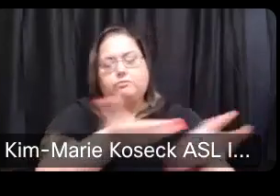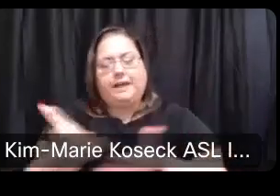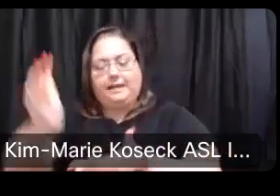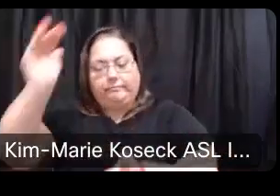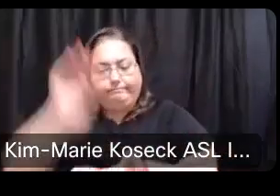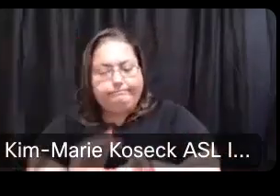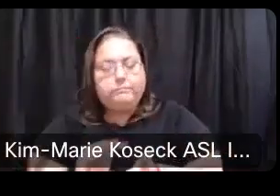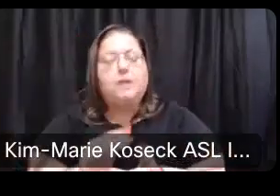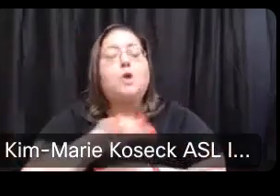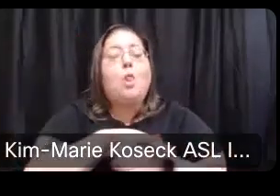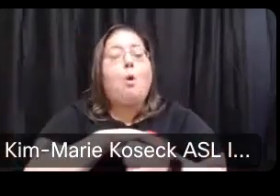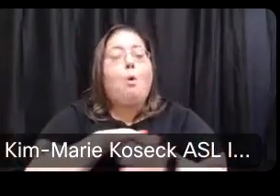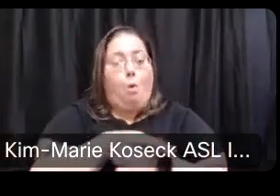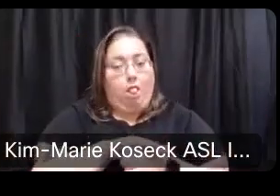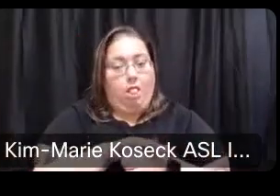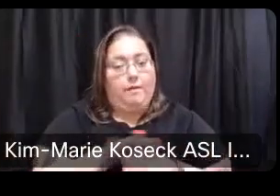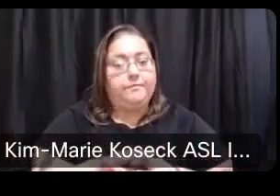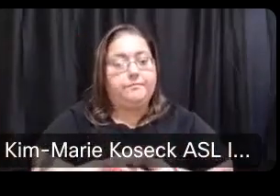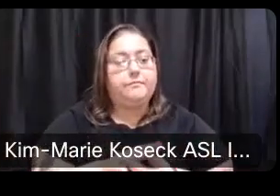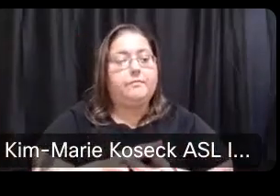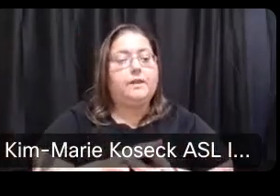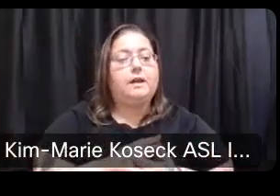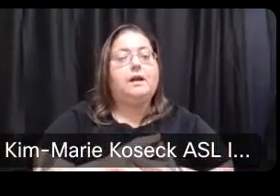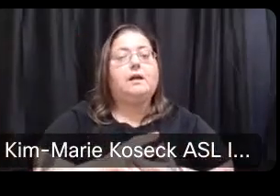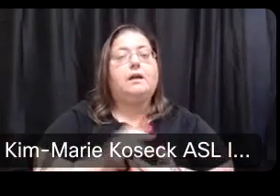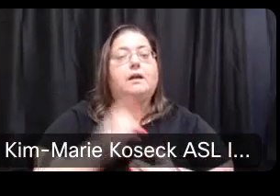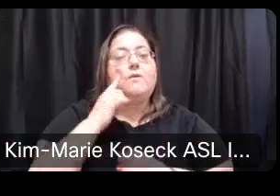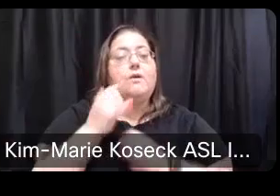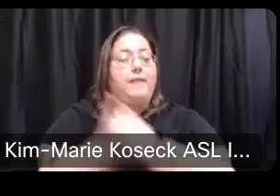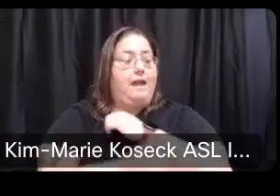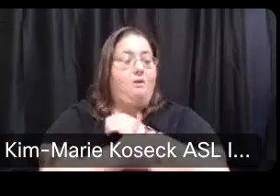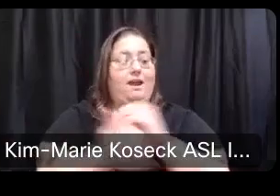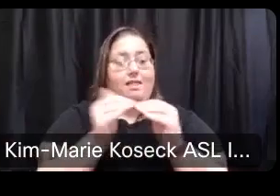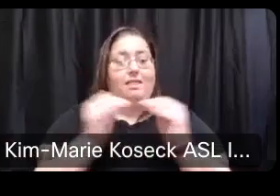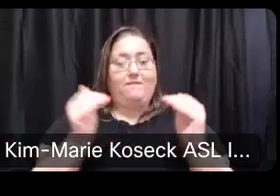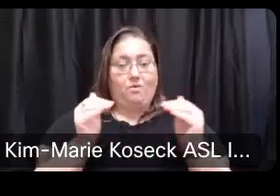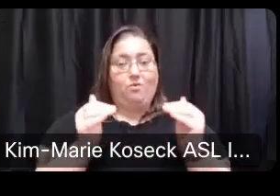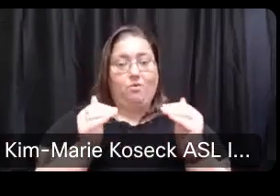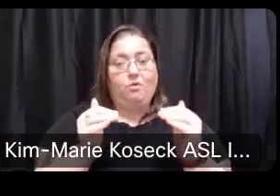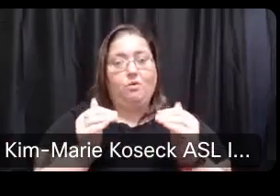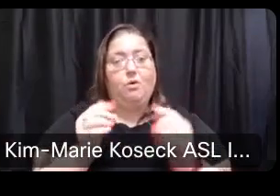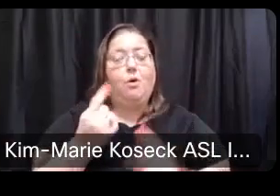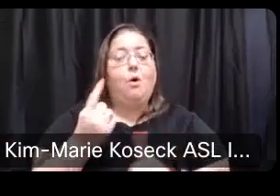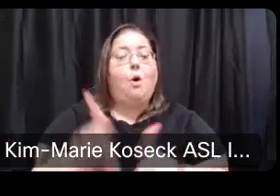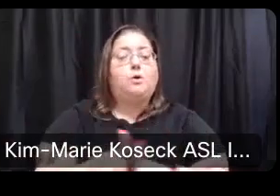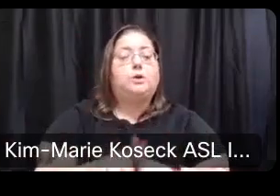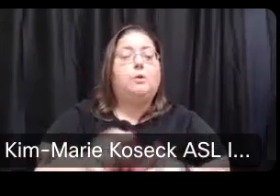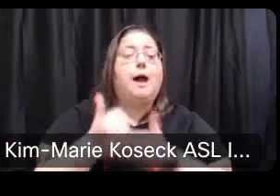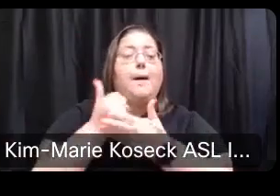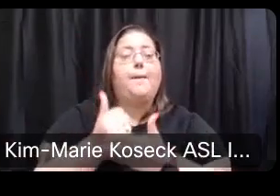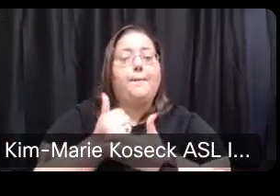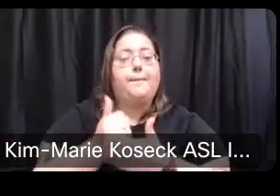And developing projects on the county level also helps municipalities to apply